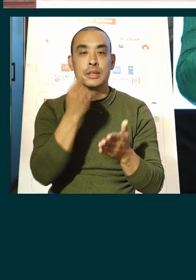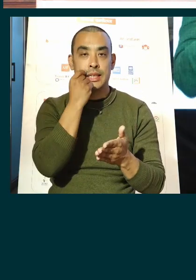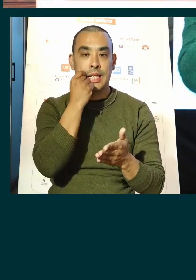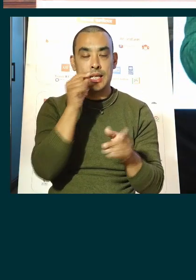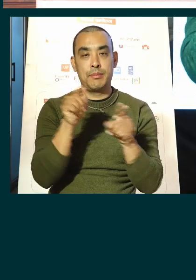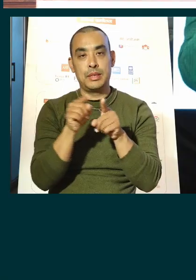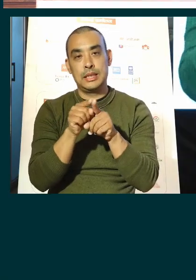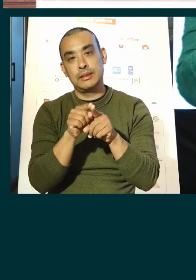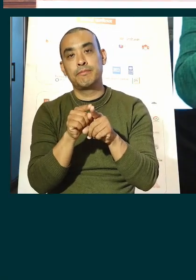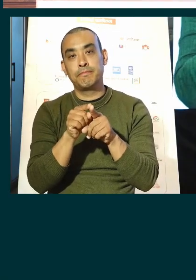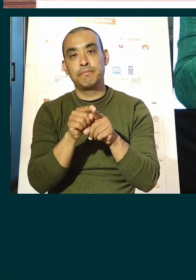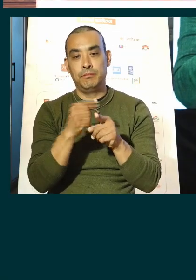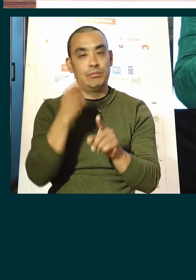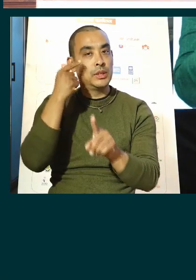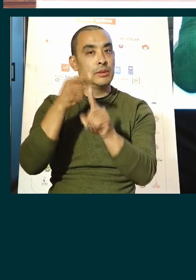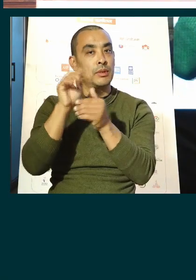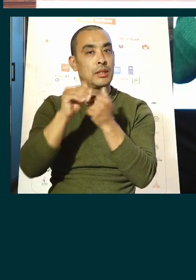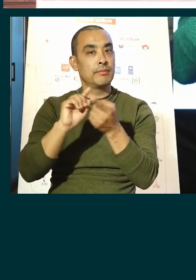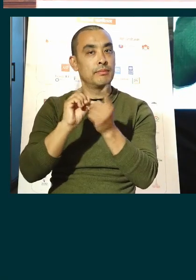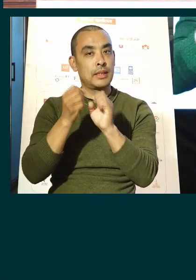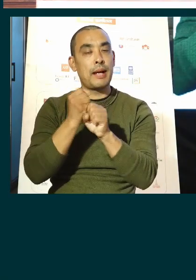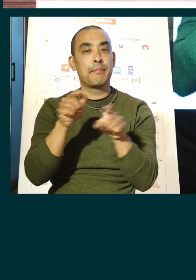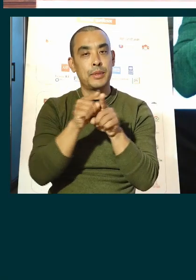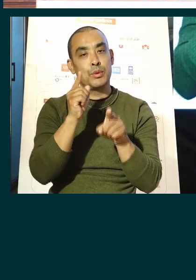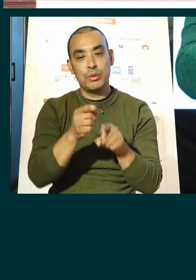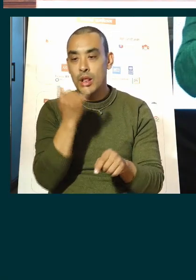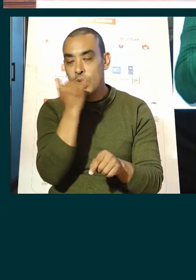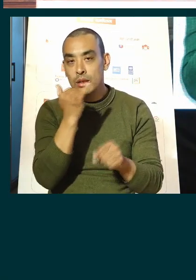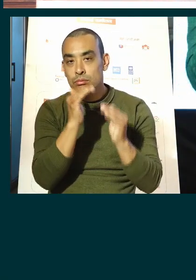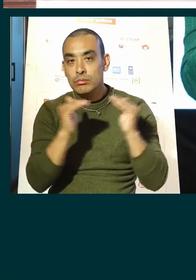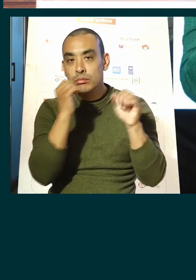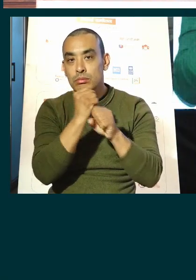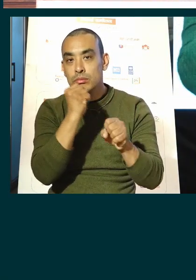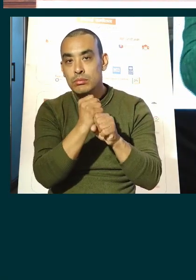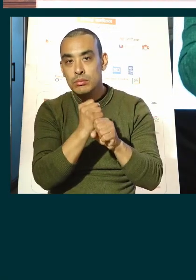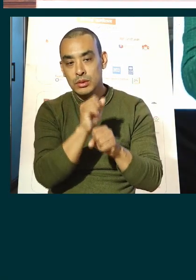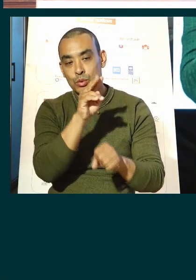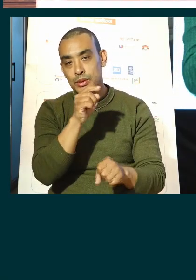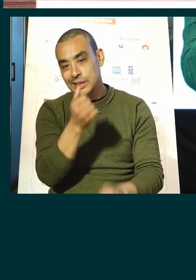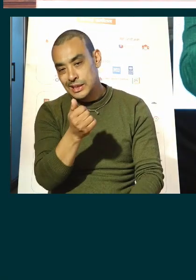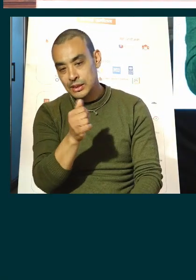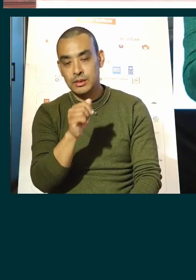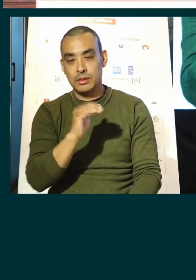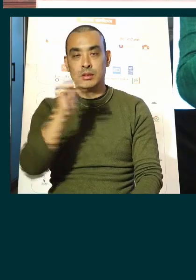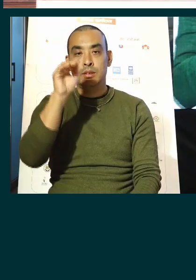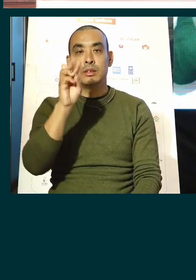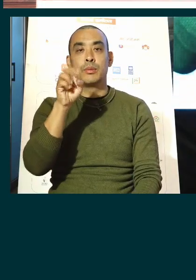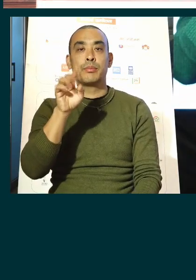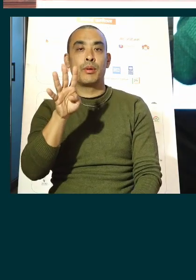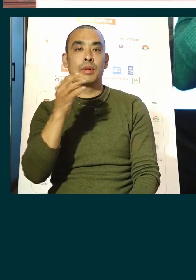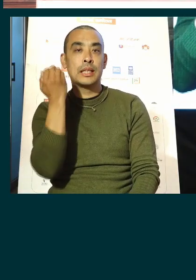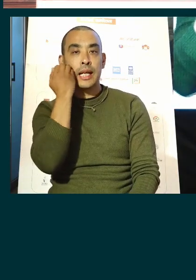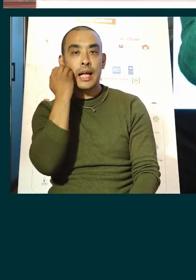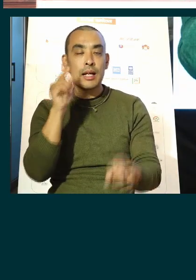also transformed into the positive shift, and the gender score has gone up from 2.6 to 3.4. Their boys have